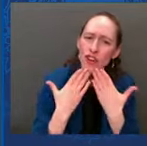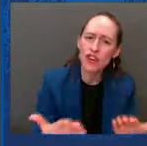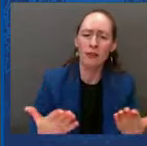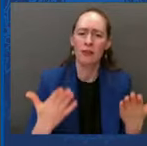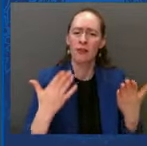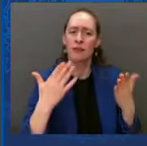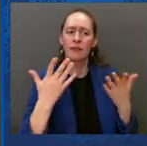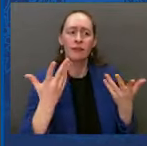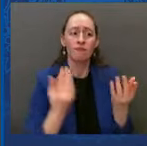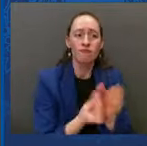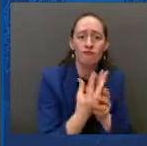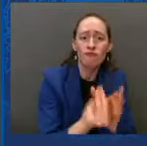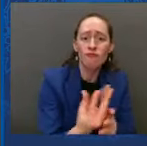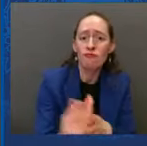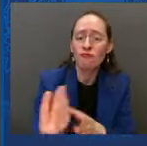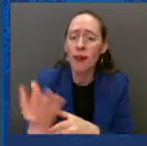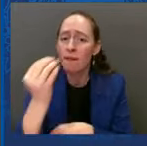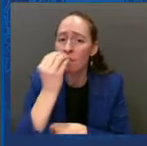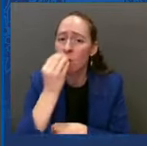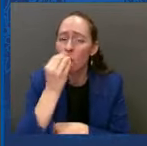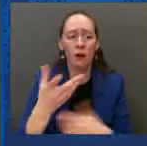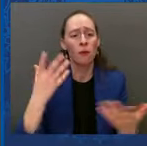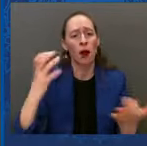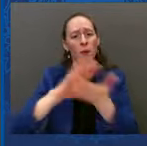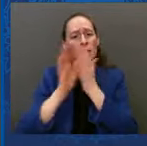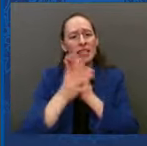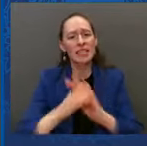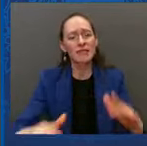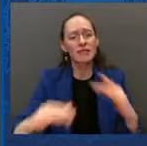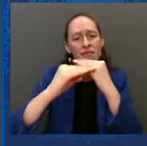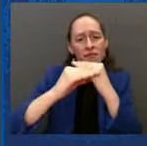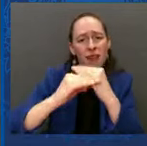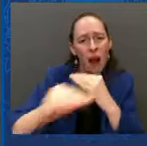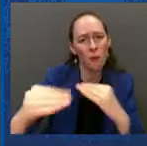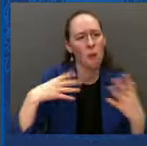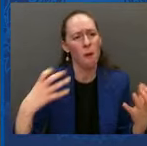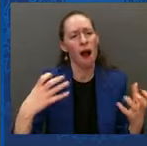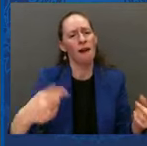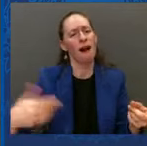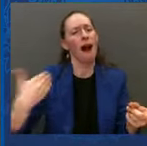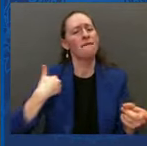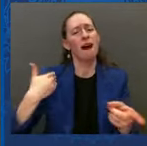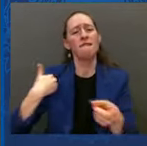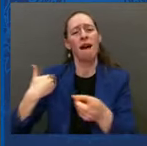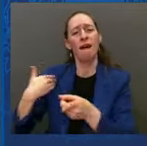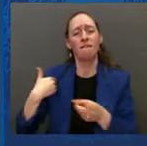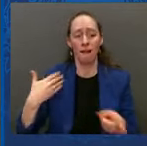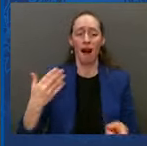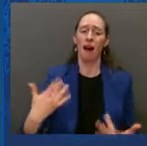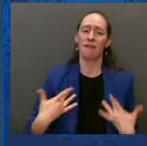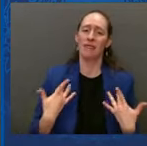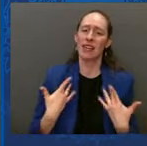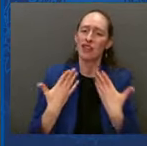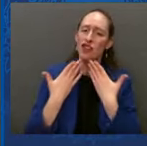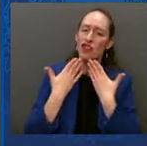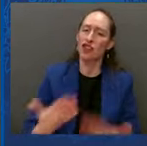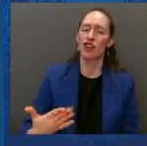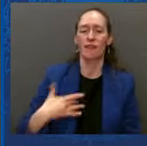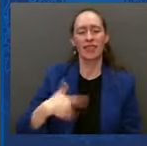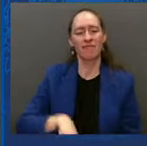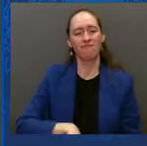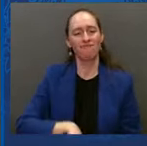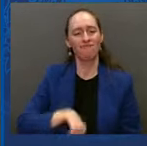with dignity and respect. That's our responsibility. The democracies of the world have to deliver it for our people.